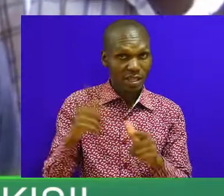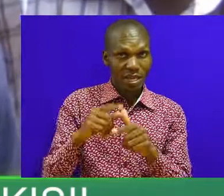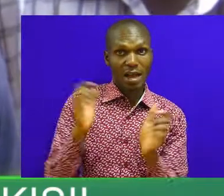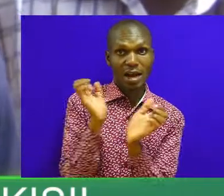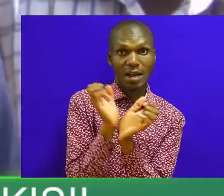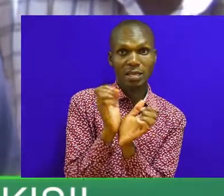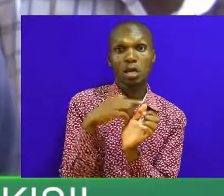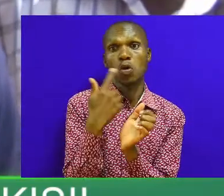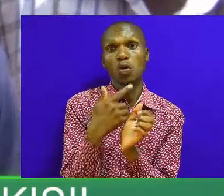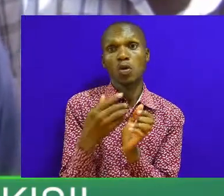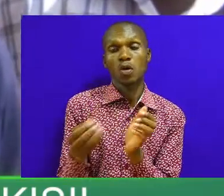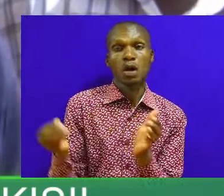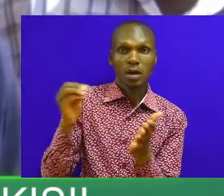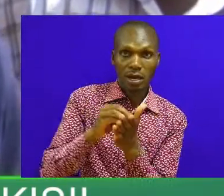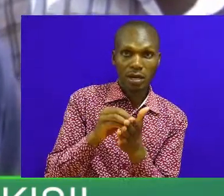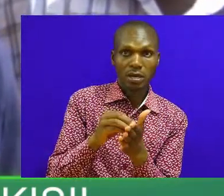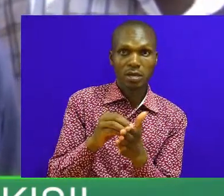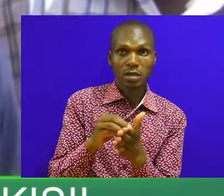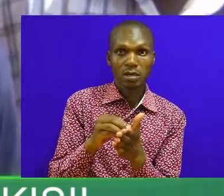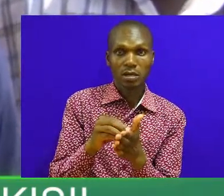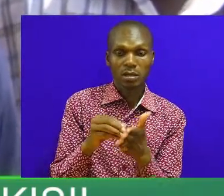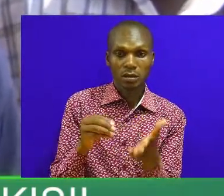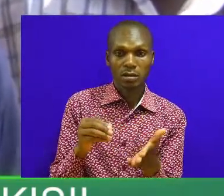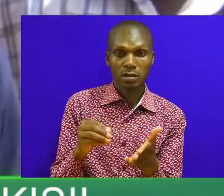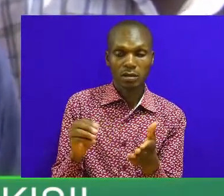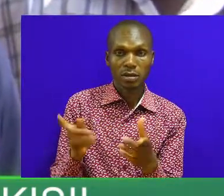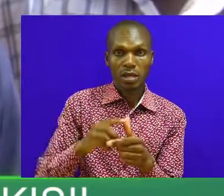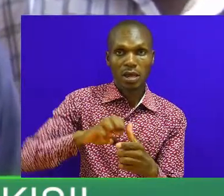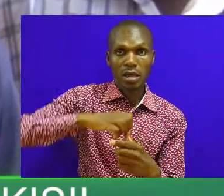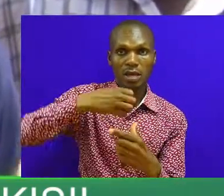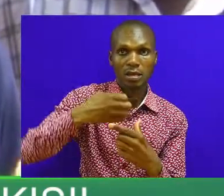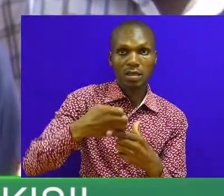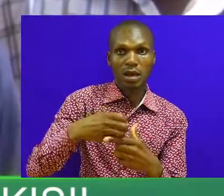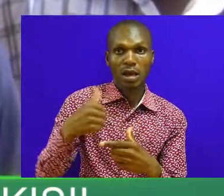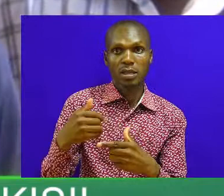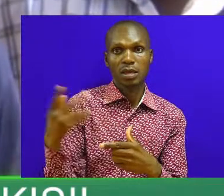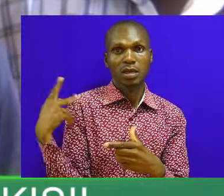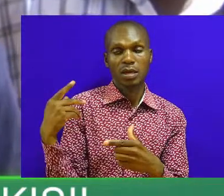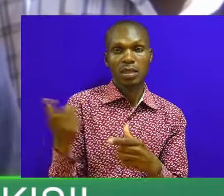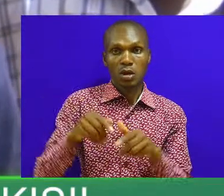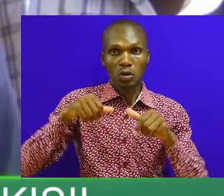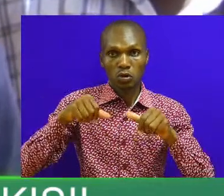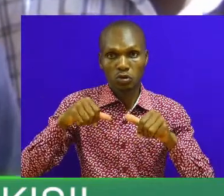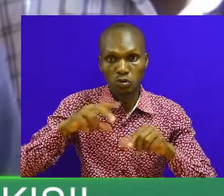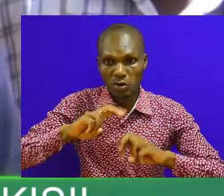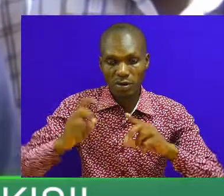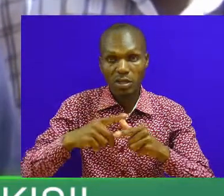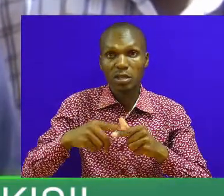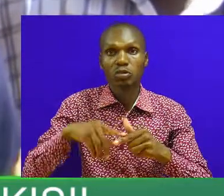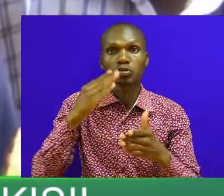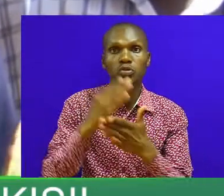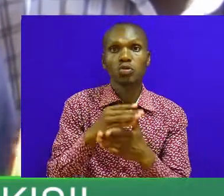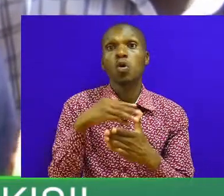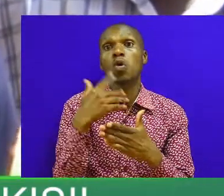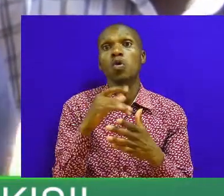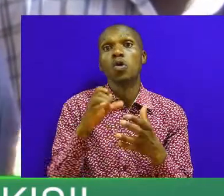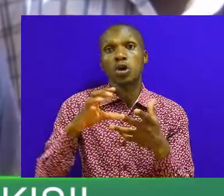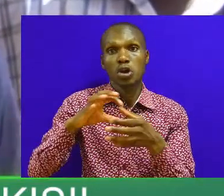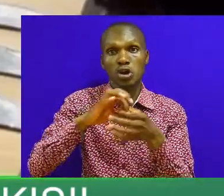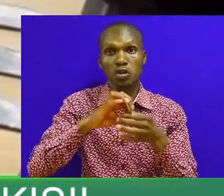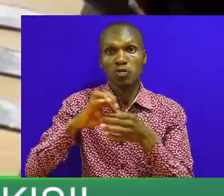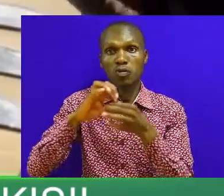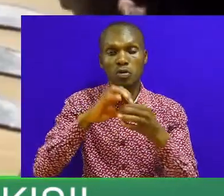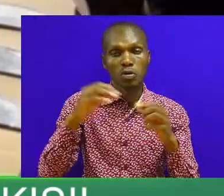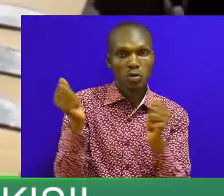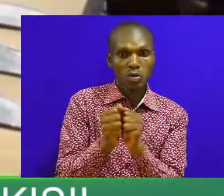are involved. However, even the previous one, we are still investigating to see if there are those who are involved and beyond,